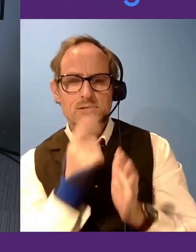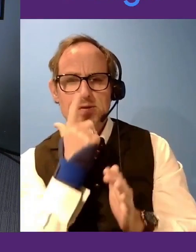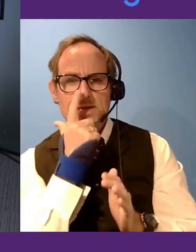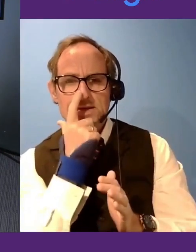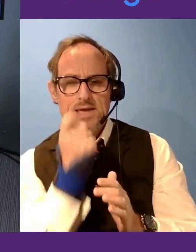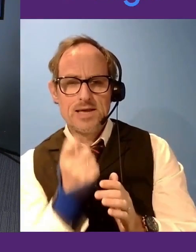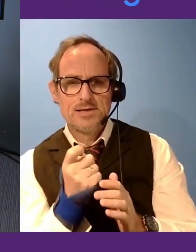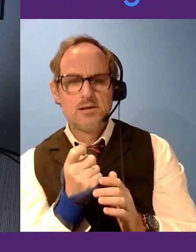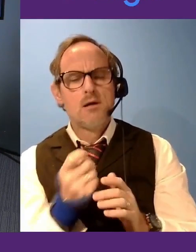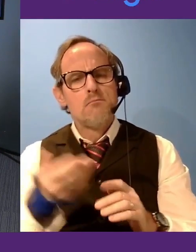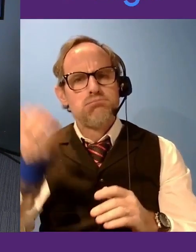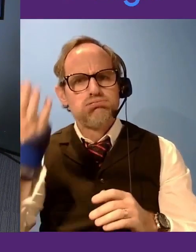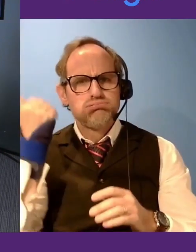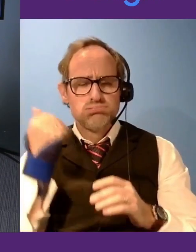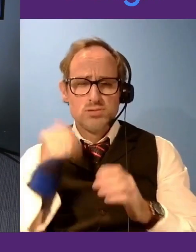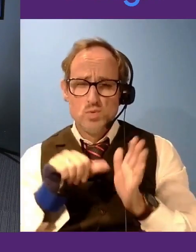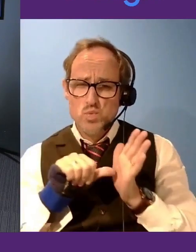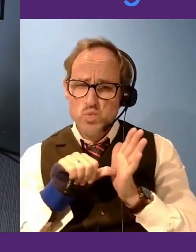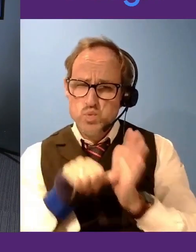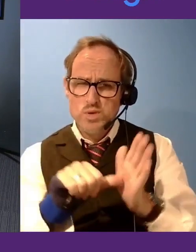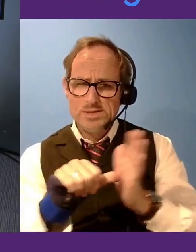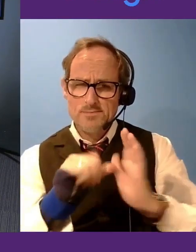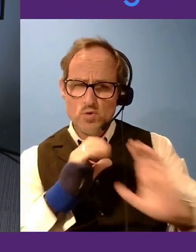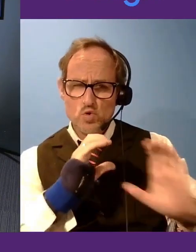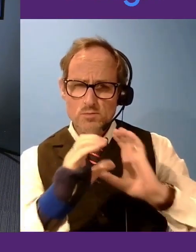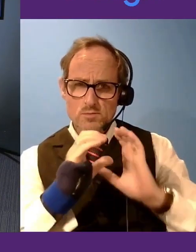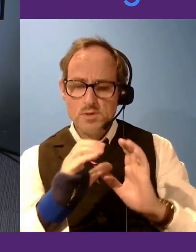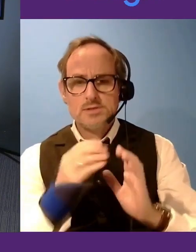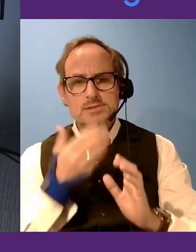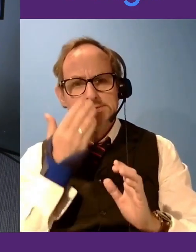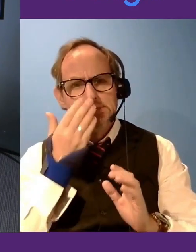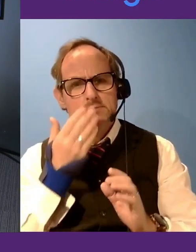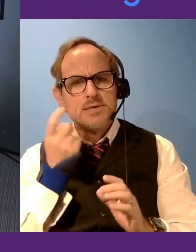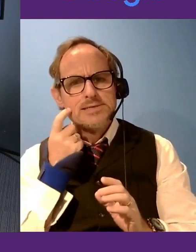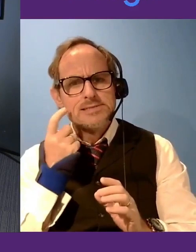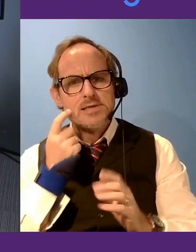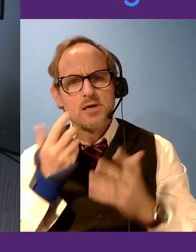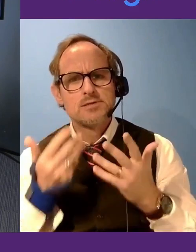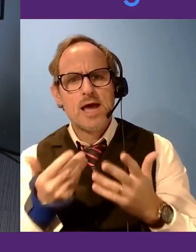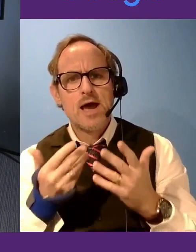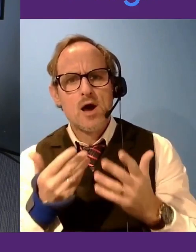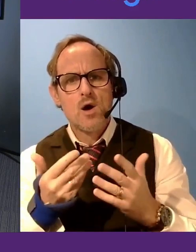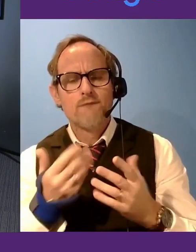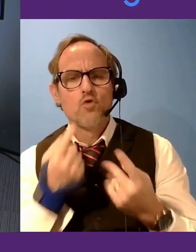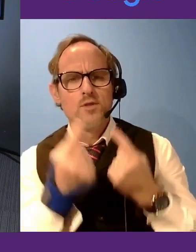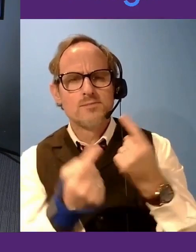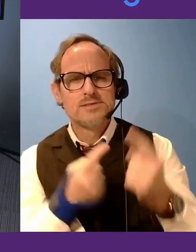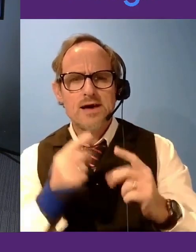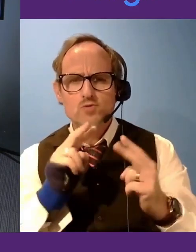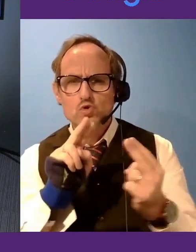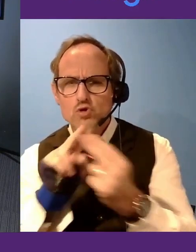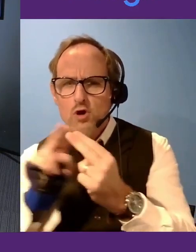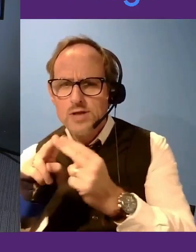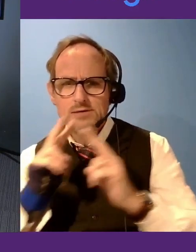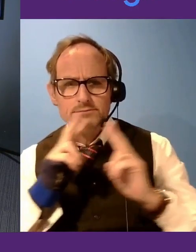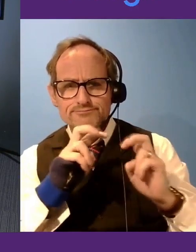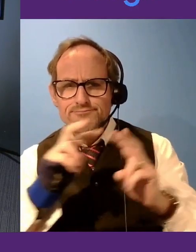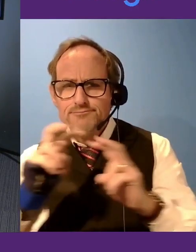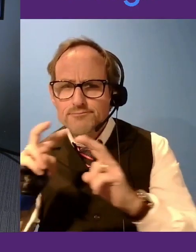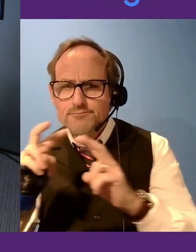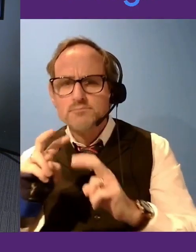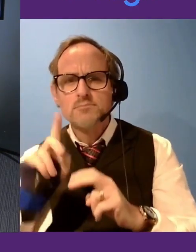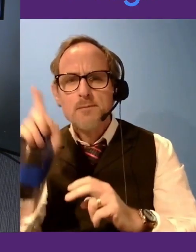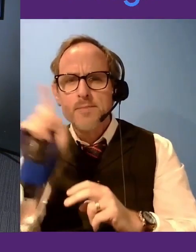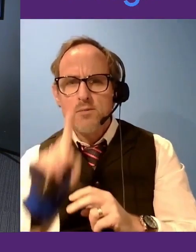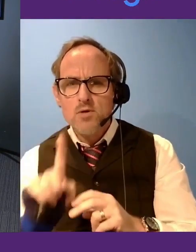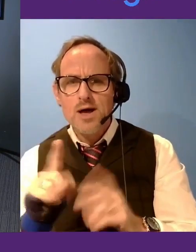to be to kind of set up and run these types of studies. There's lots of tools out there that can help you set up and run these types of studies. But another thing that we've